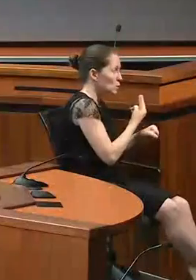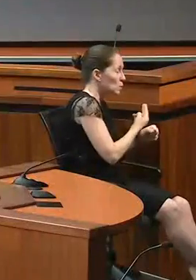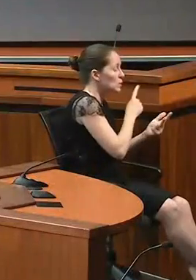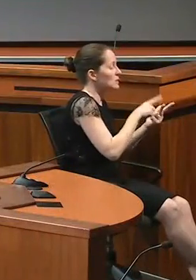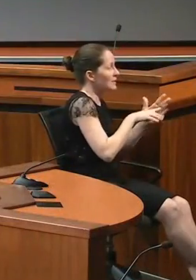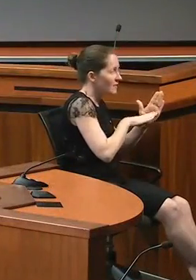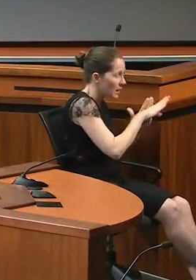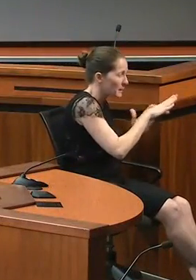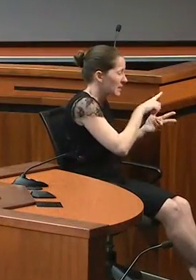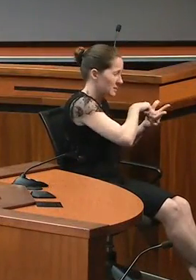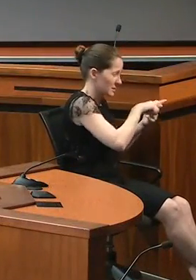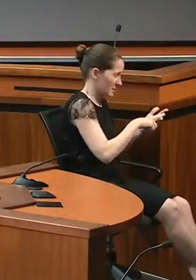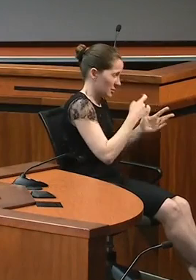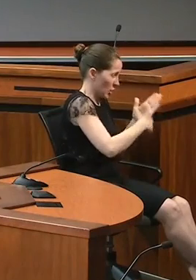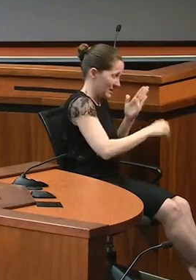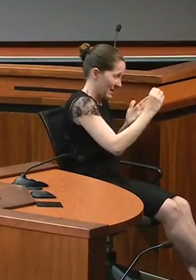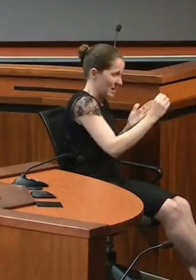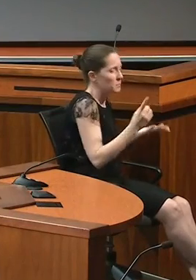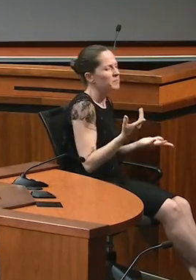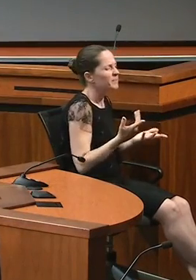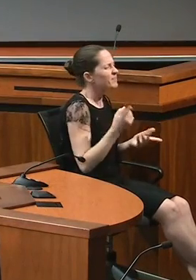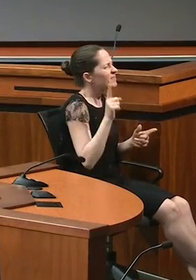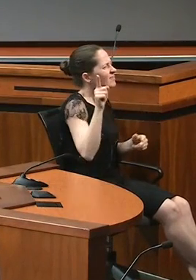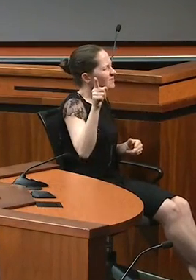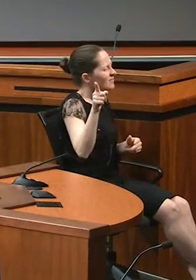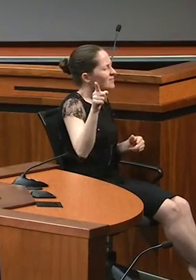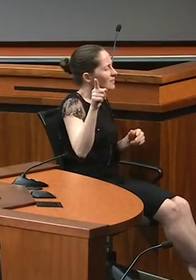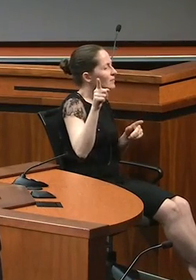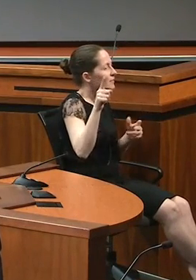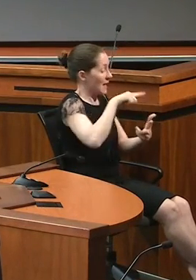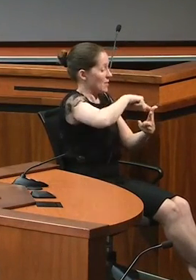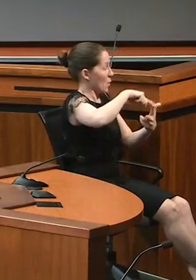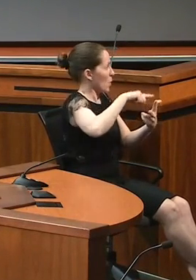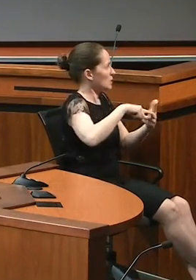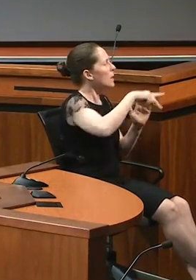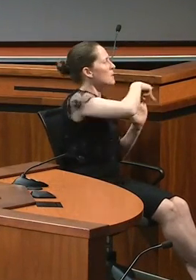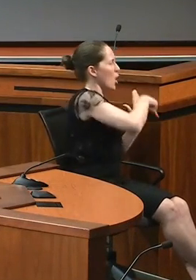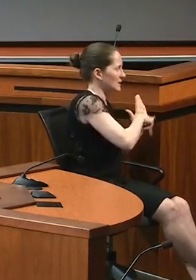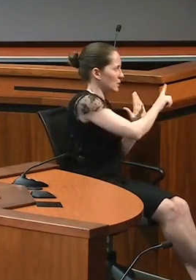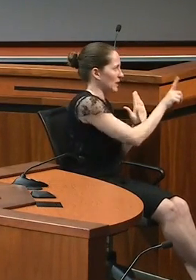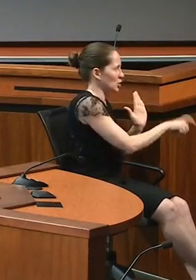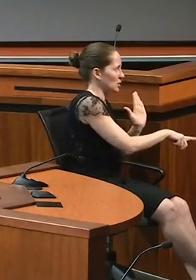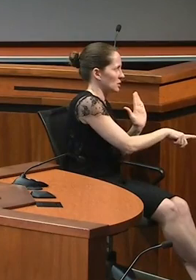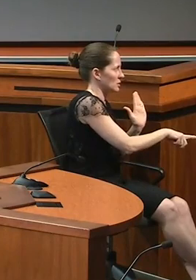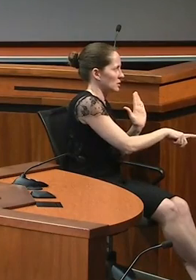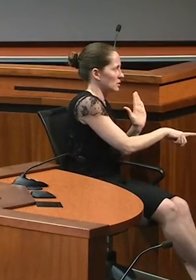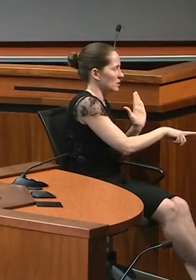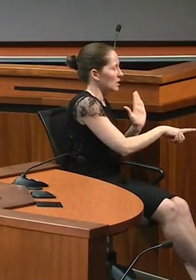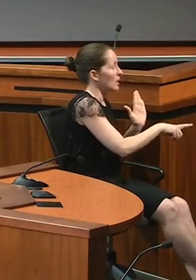think it sounds like definitely a policy type question, which is probably better answered by folks in the county,